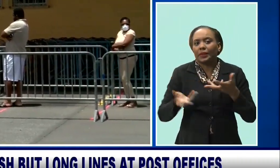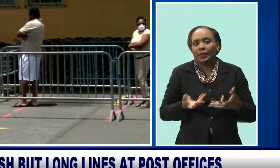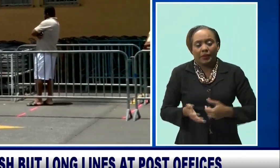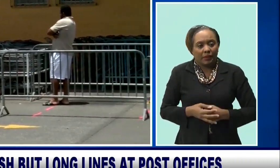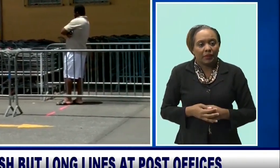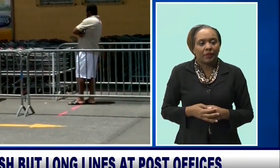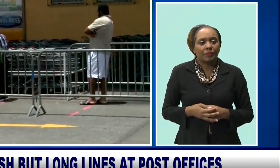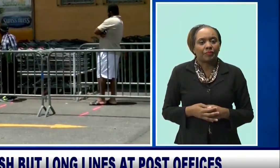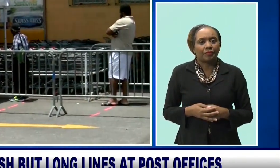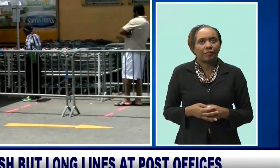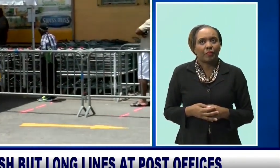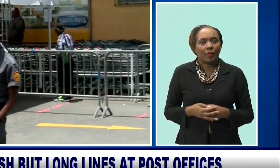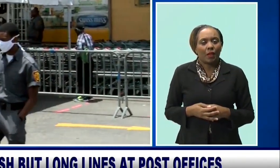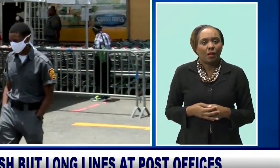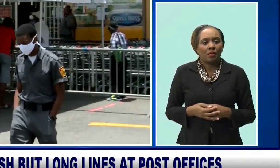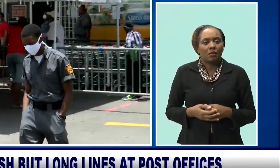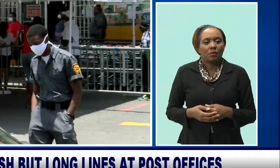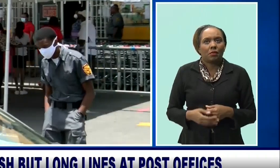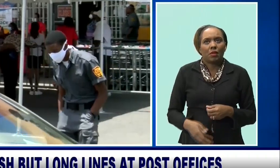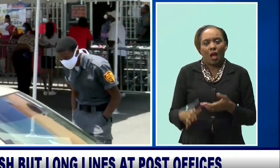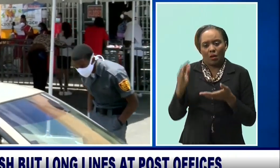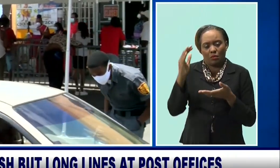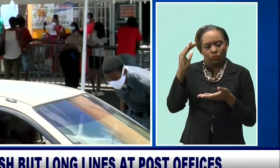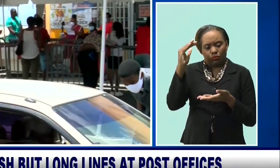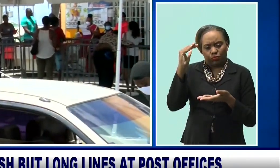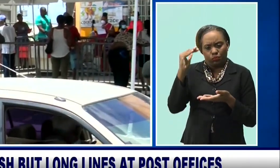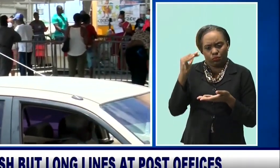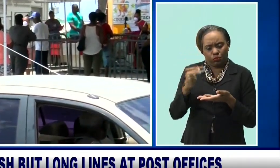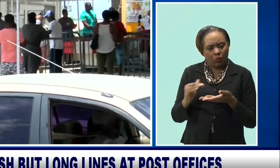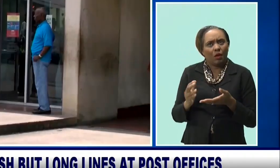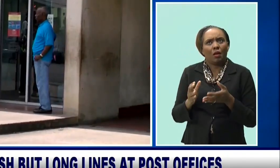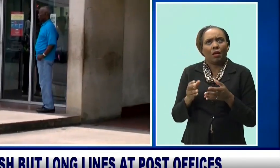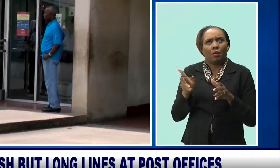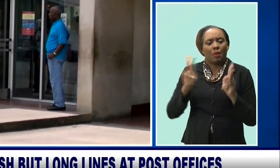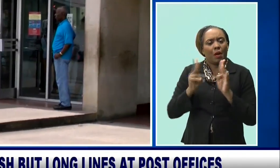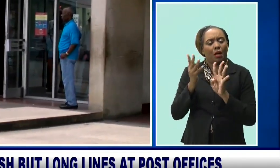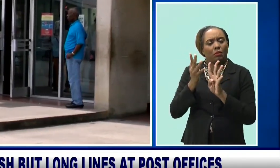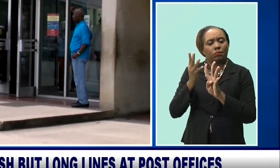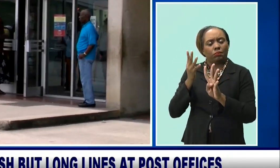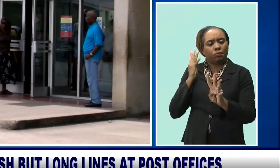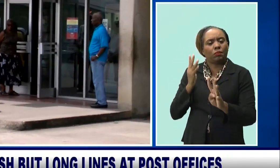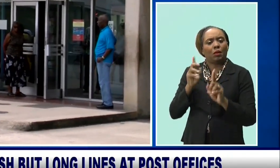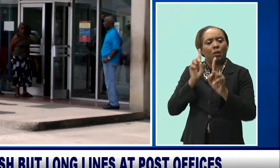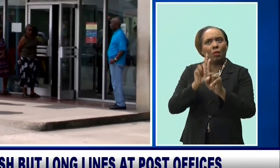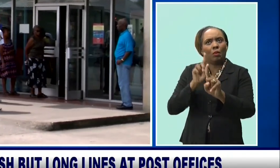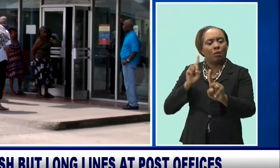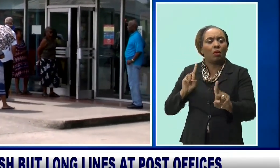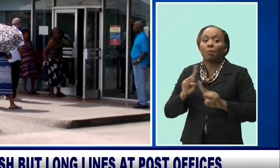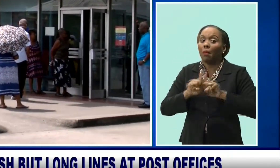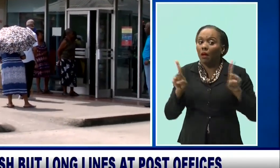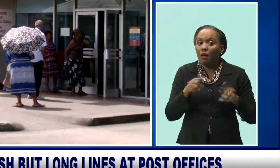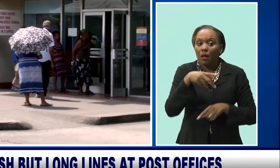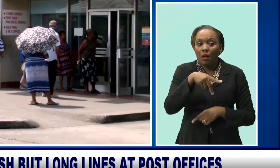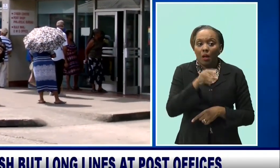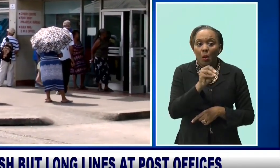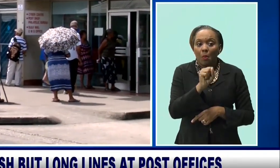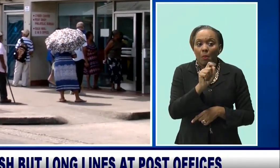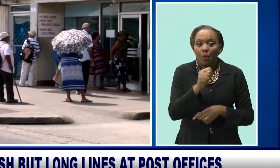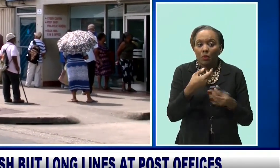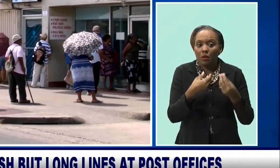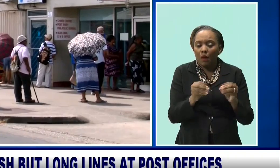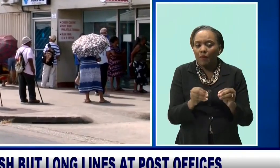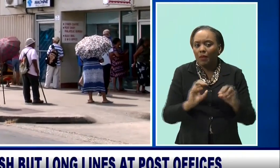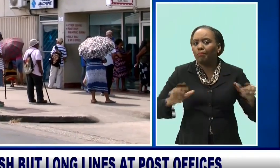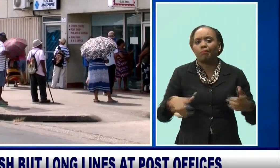have successfully reduced the contact and exposure at supermarkets, post officers are presenting another challenge. Despite